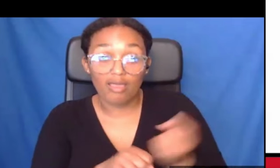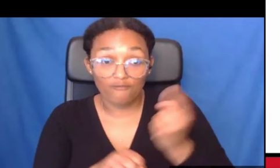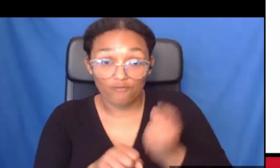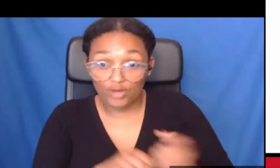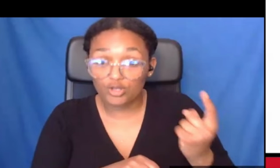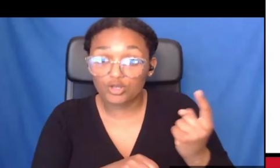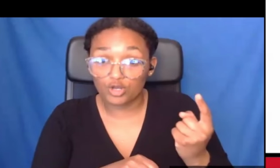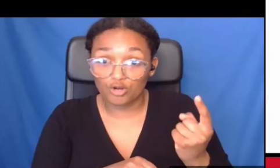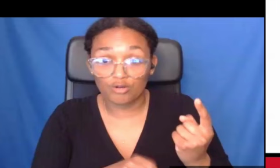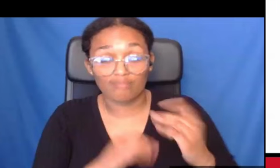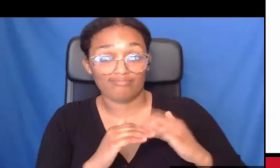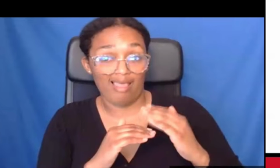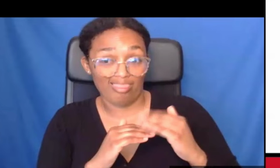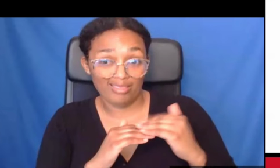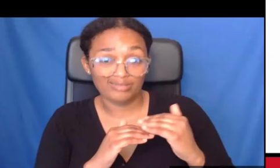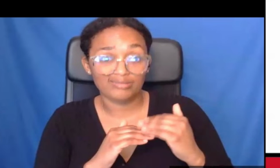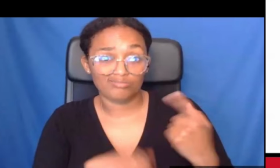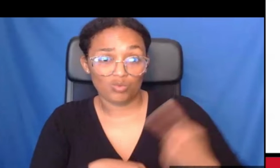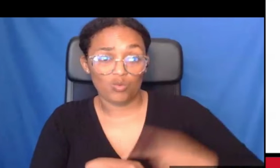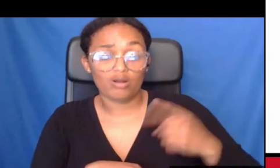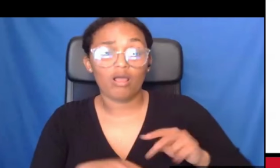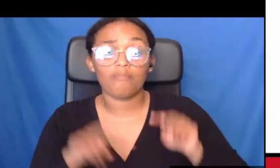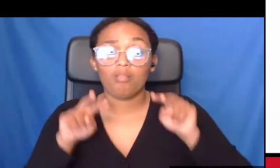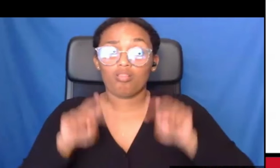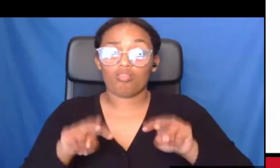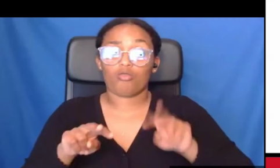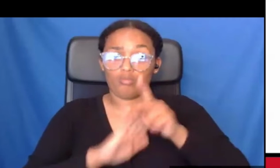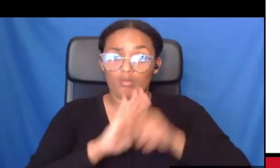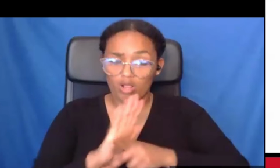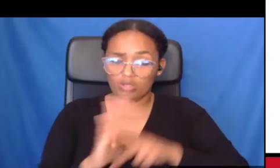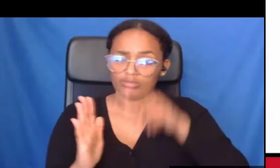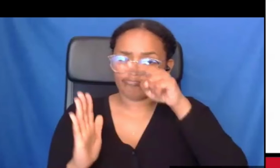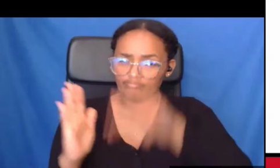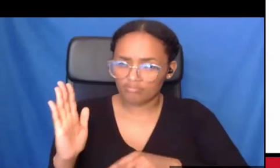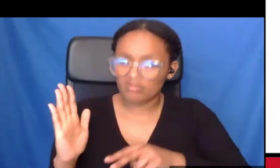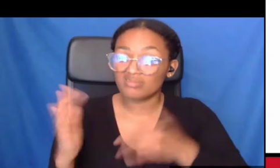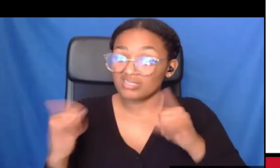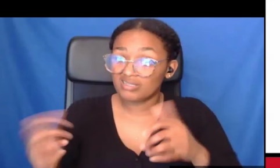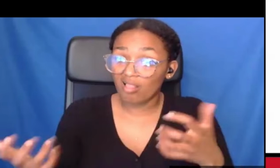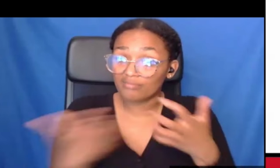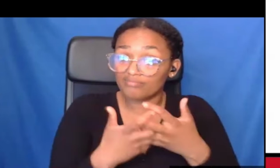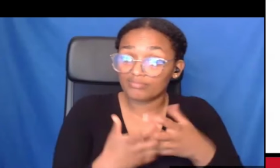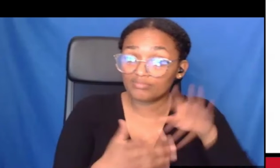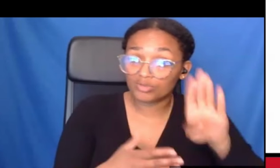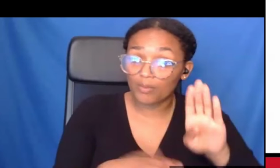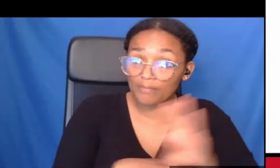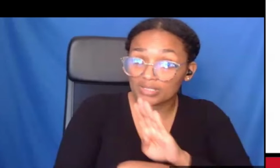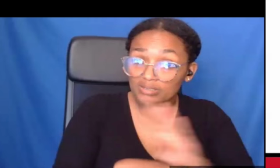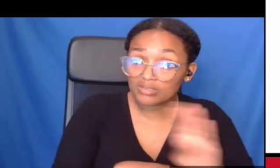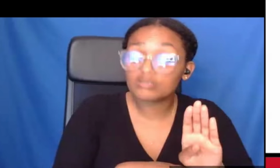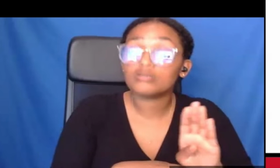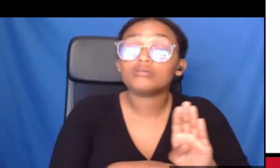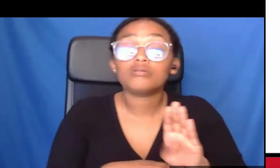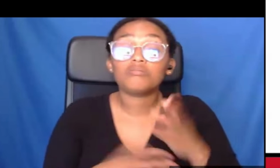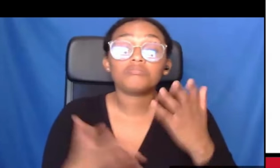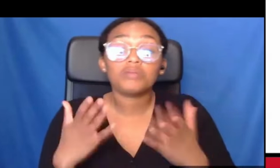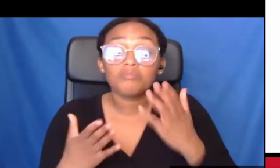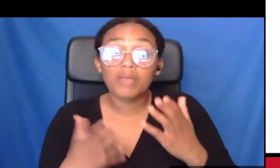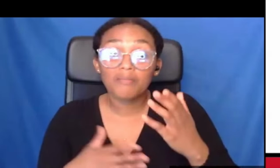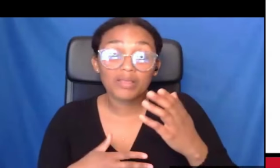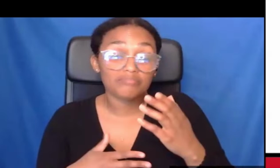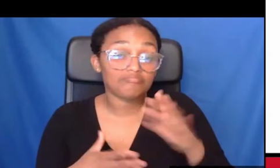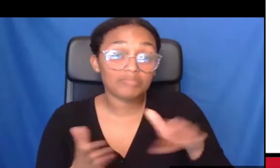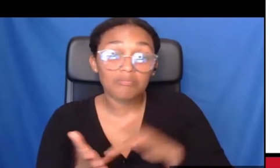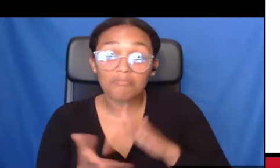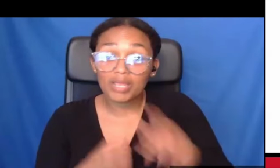at least take a step back and look at that policy and make sure it still works for your business. Or if mid-year you do an expansion in a different